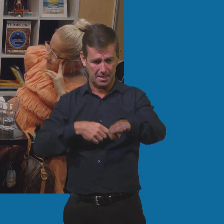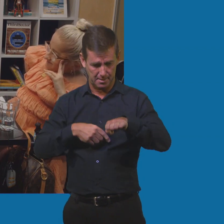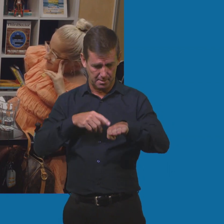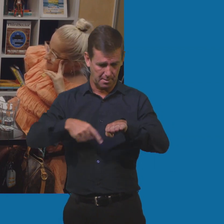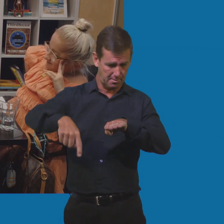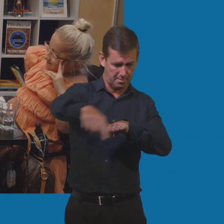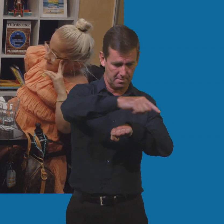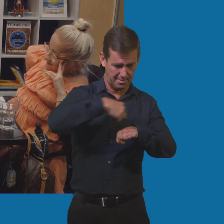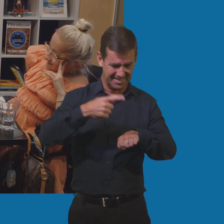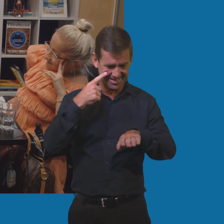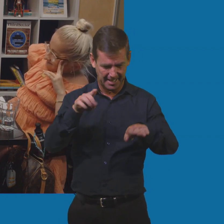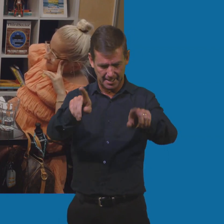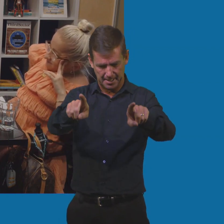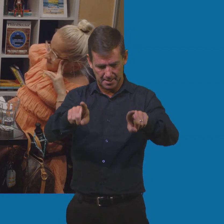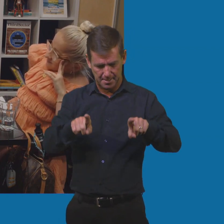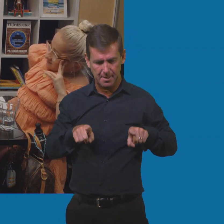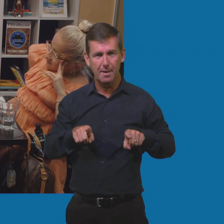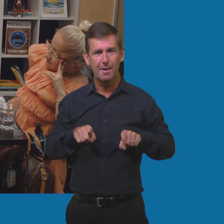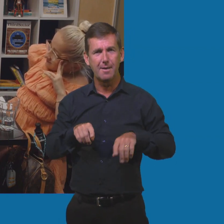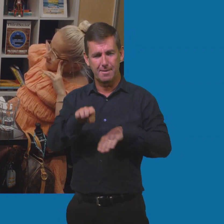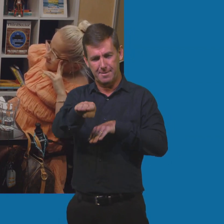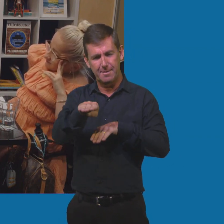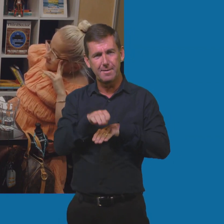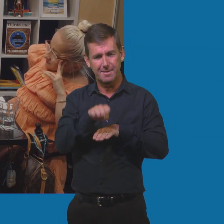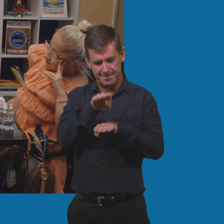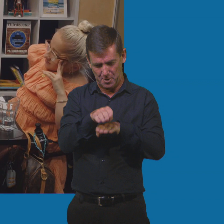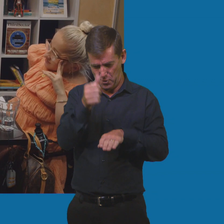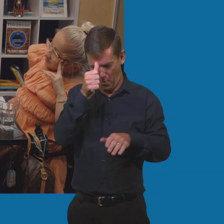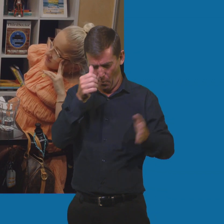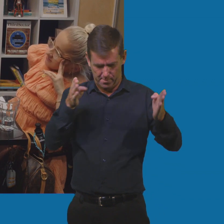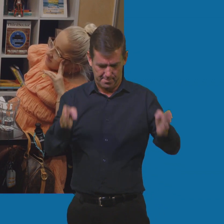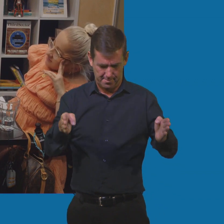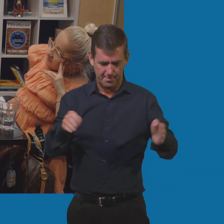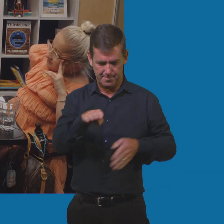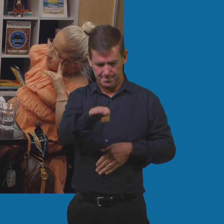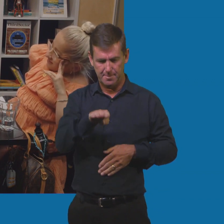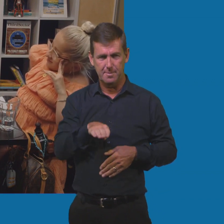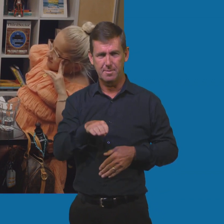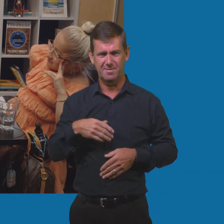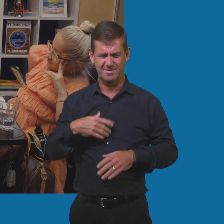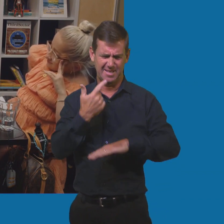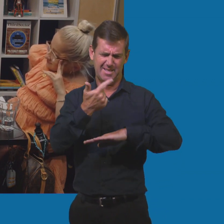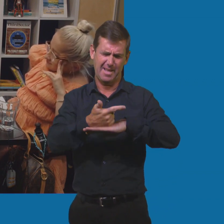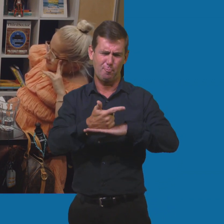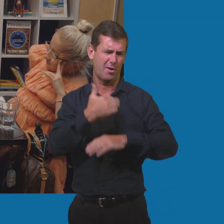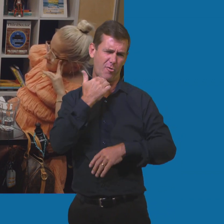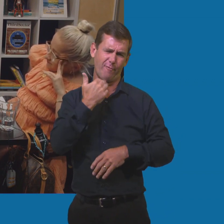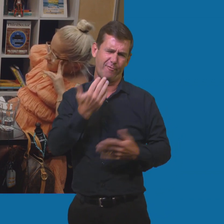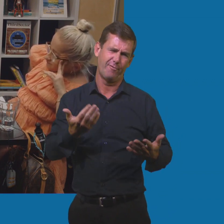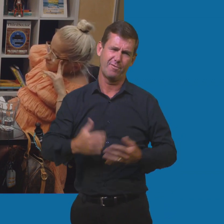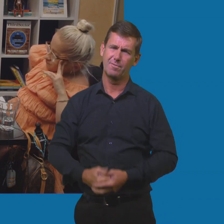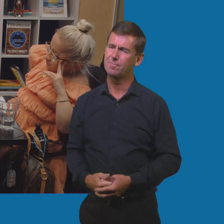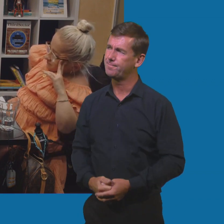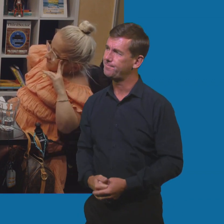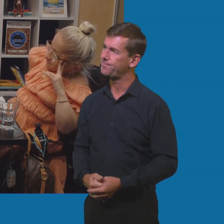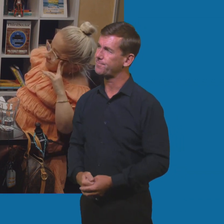the lines. If nothing else, it's really nice for lining your car up in a space. But yeah, the reversing cameras are enough for most. Nice. So